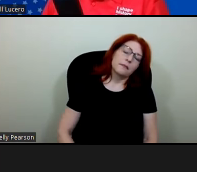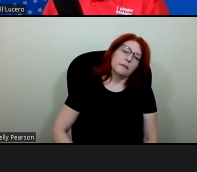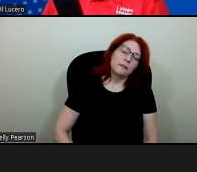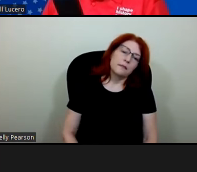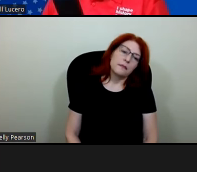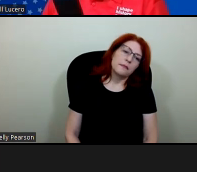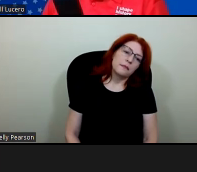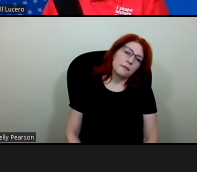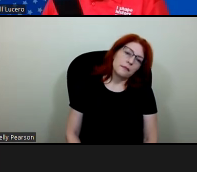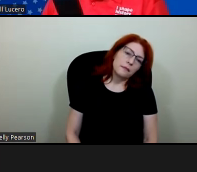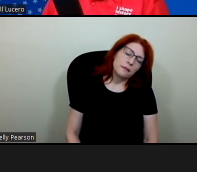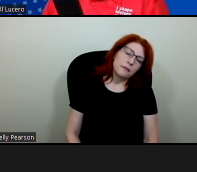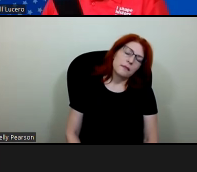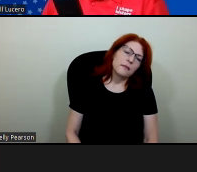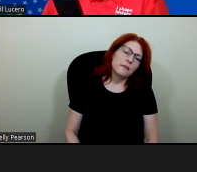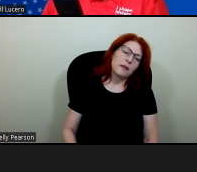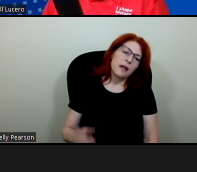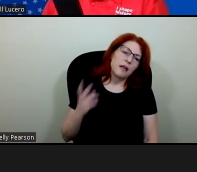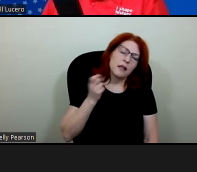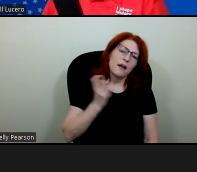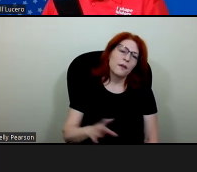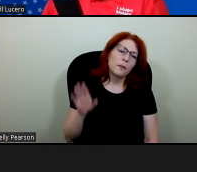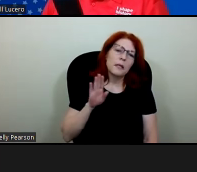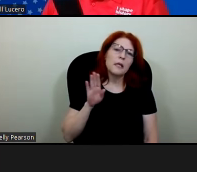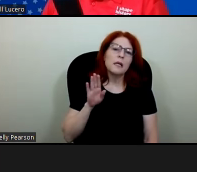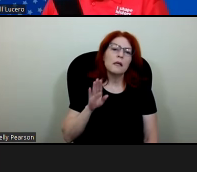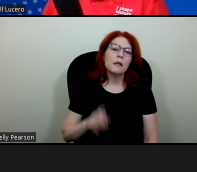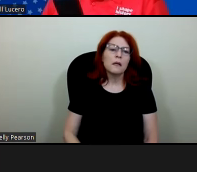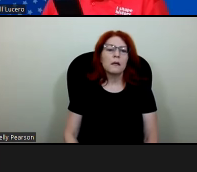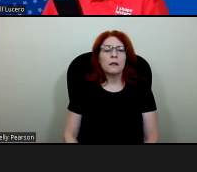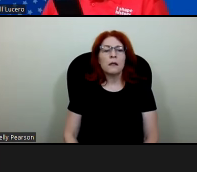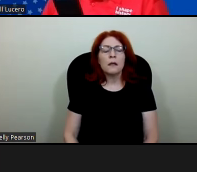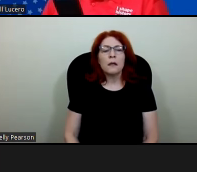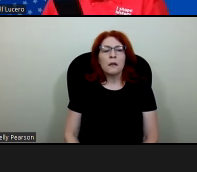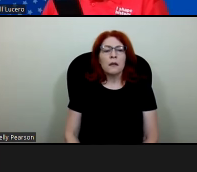We have Bs. I think I saw a couple Bs go there, Bill. Bill? Mhm.